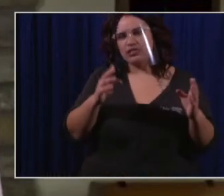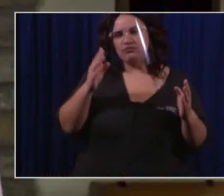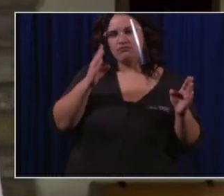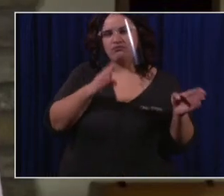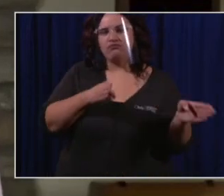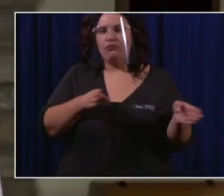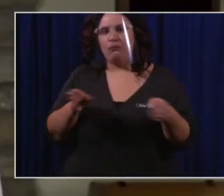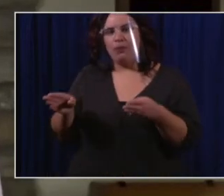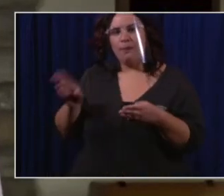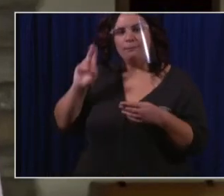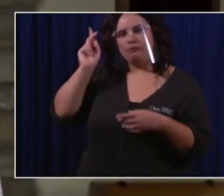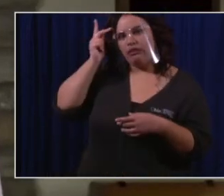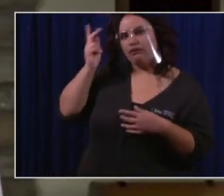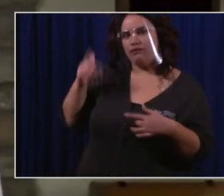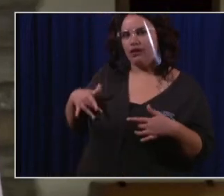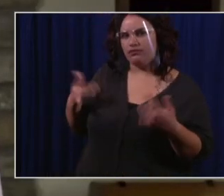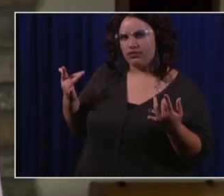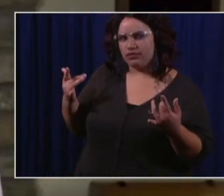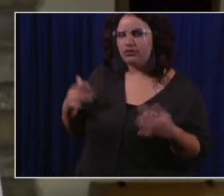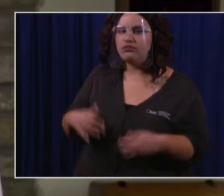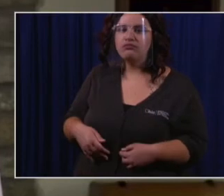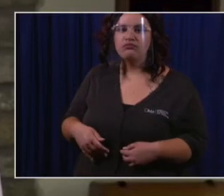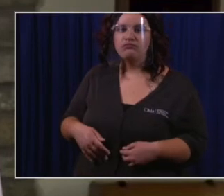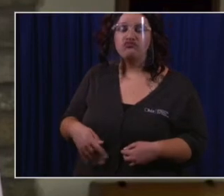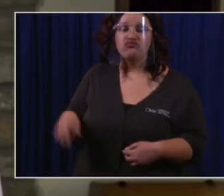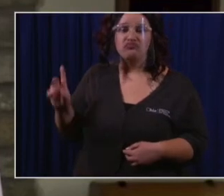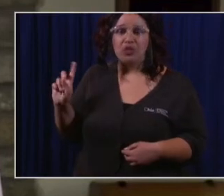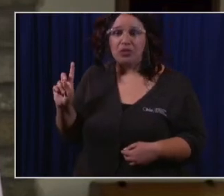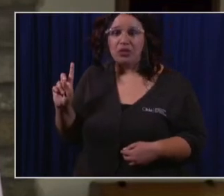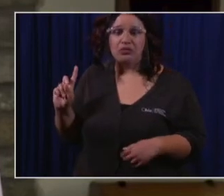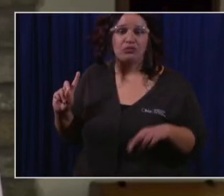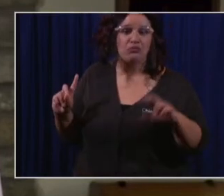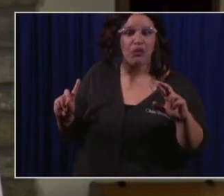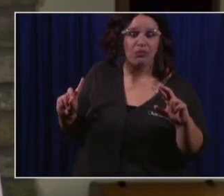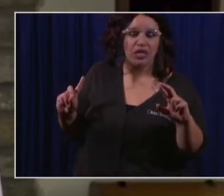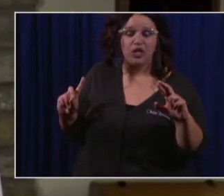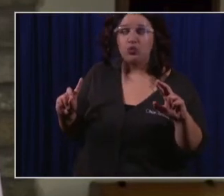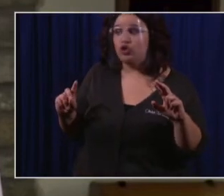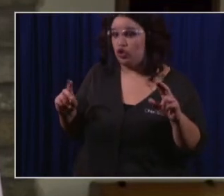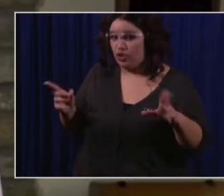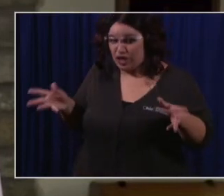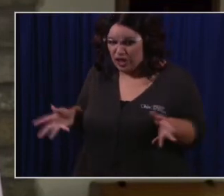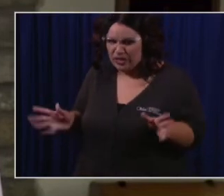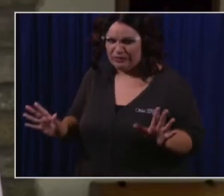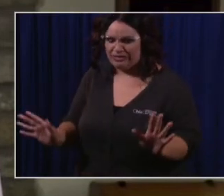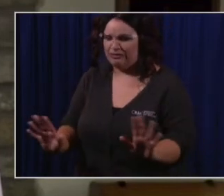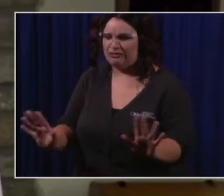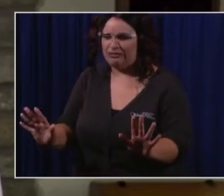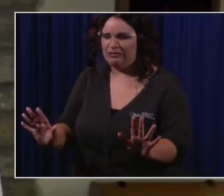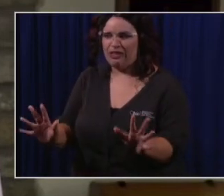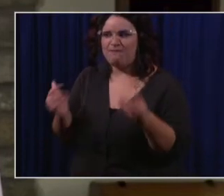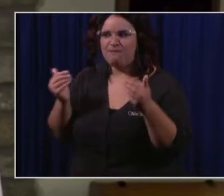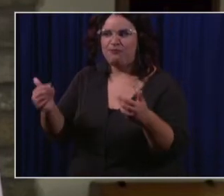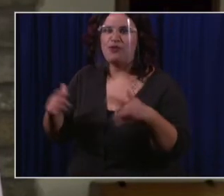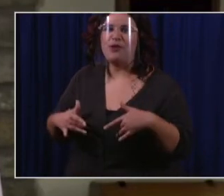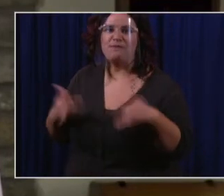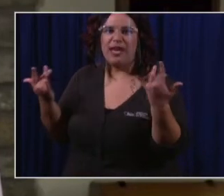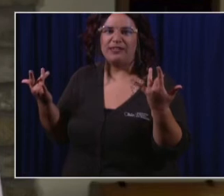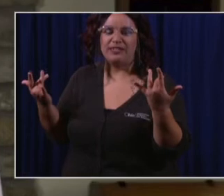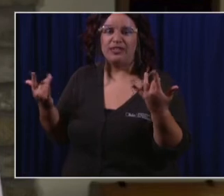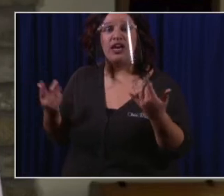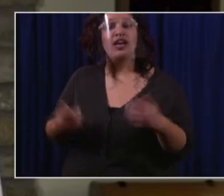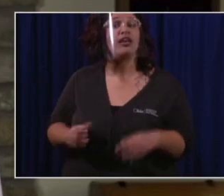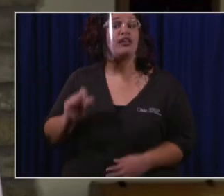urge political candidates from both parties to refrain from holding these events here in Ohio? And would you attend a rally or